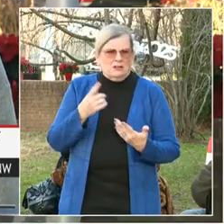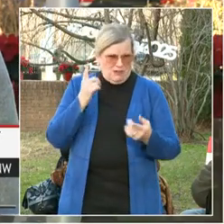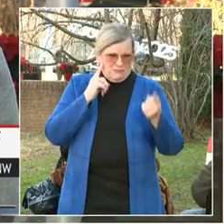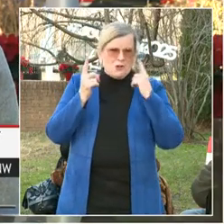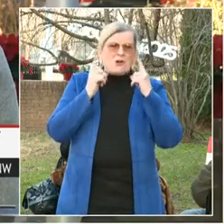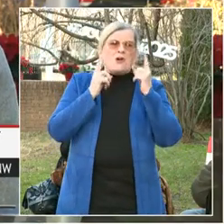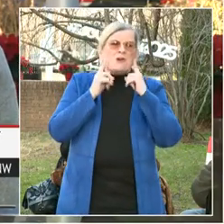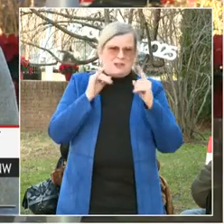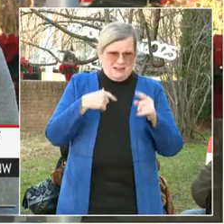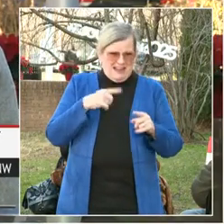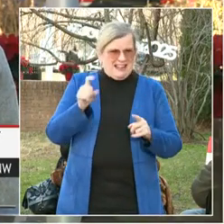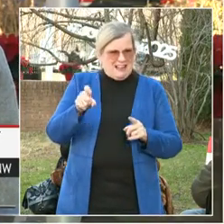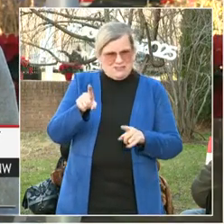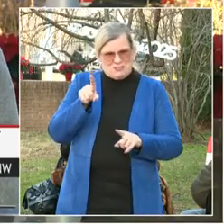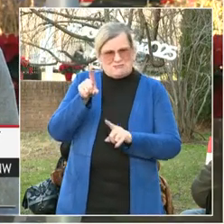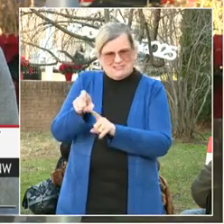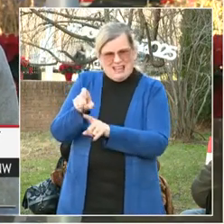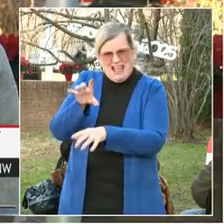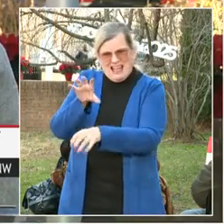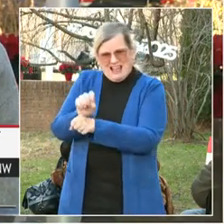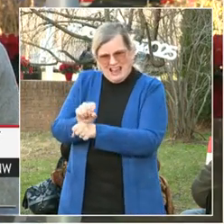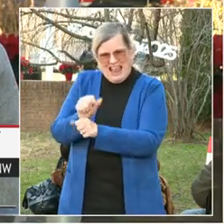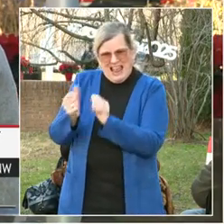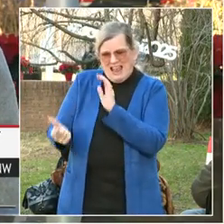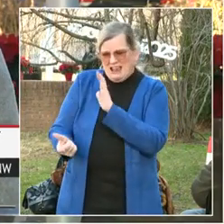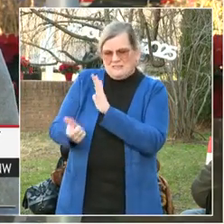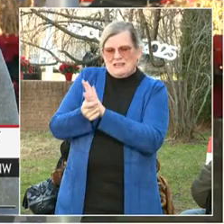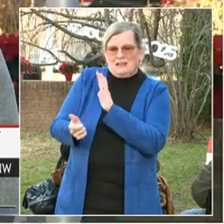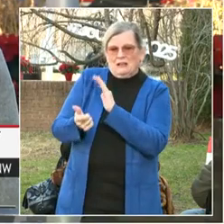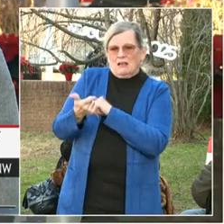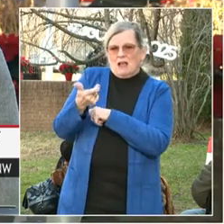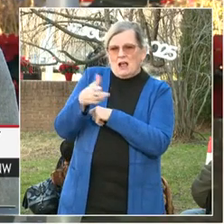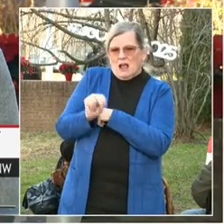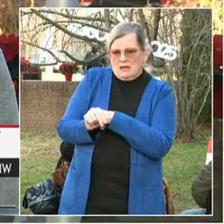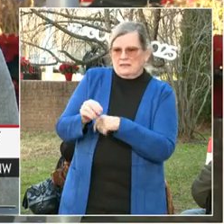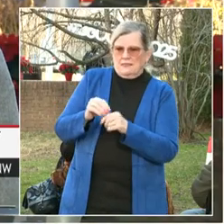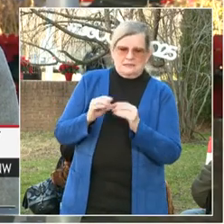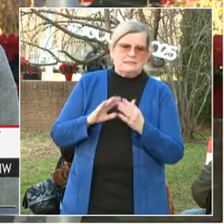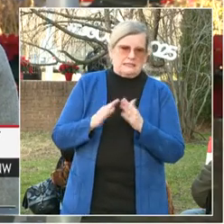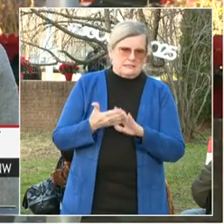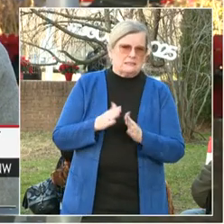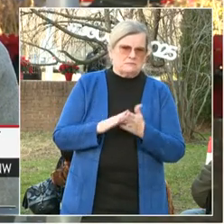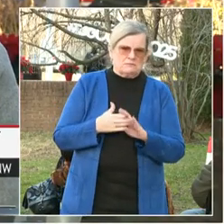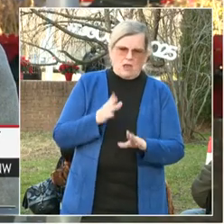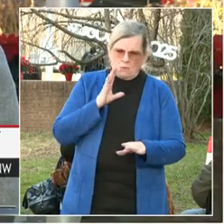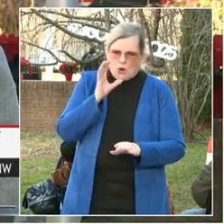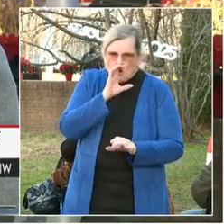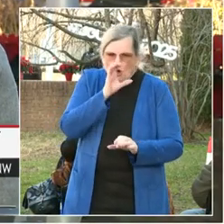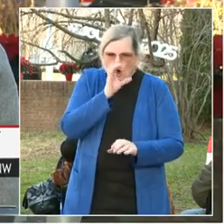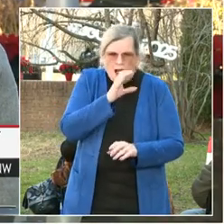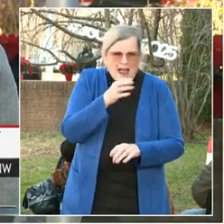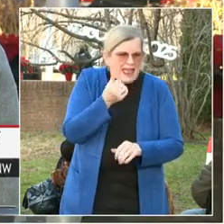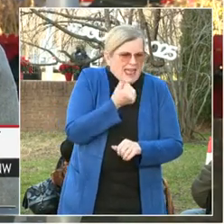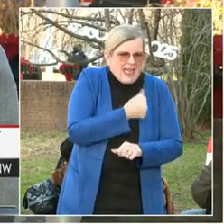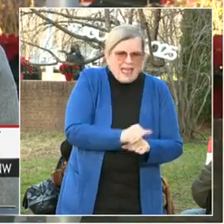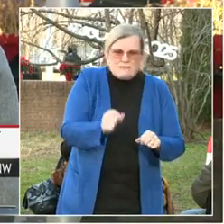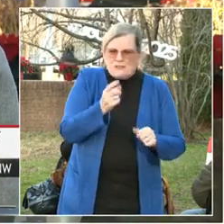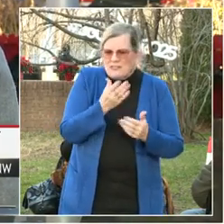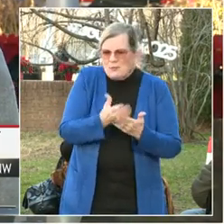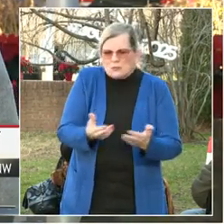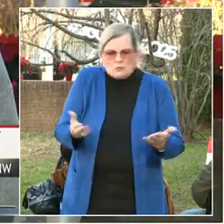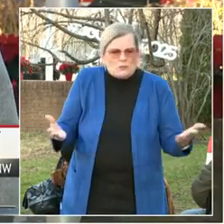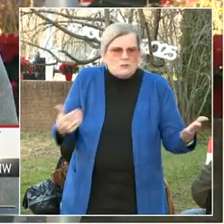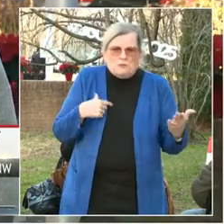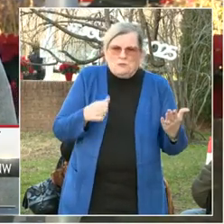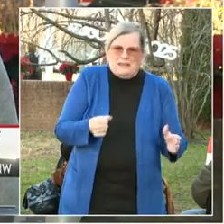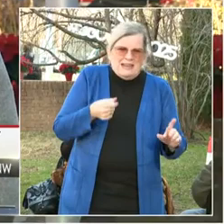gun in our city, and we have to do it very quickly, and that we'll throw every resource at the problem until we bend the curve on violence,